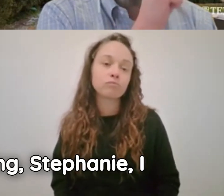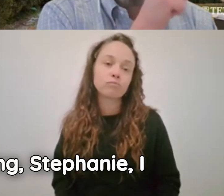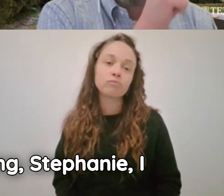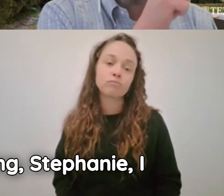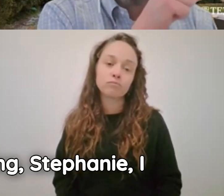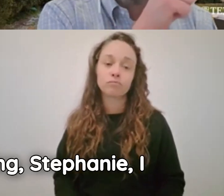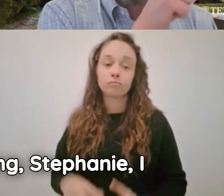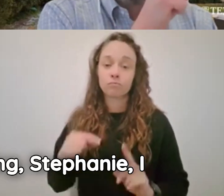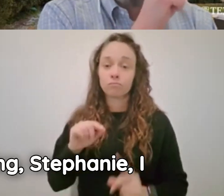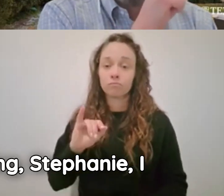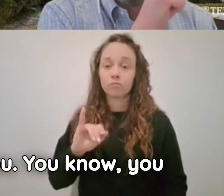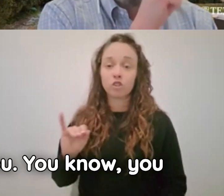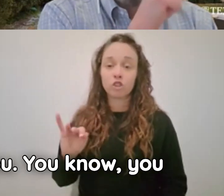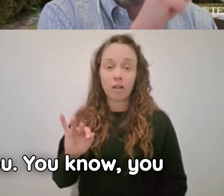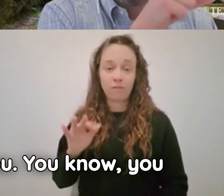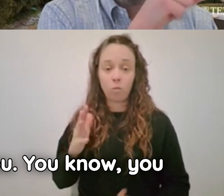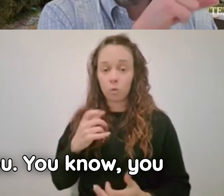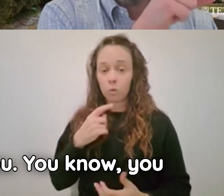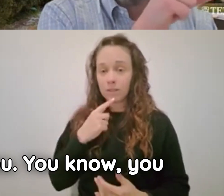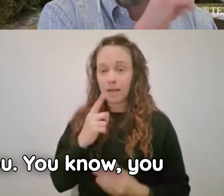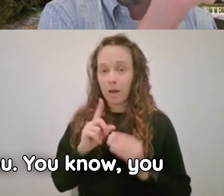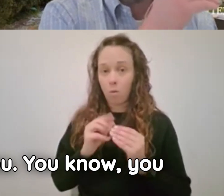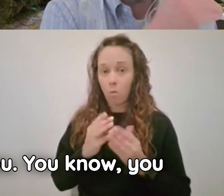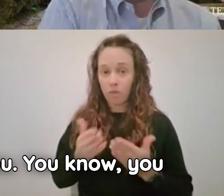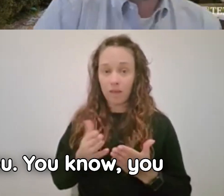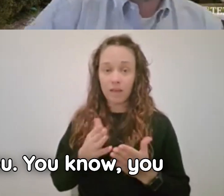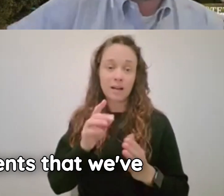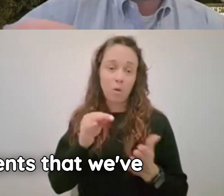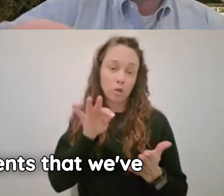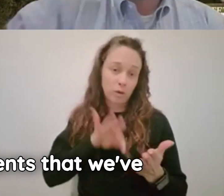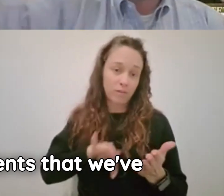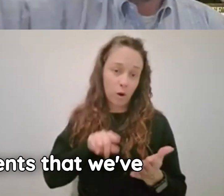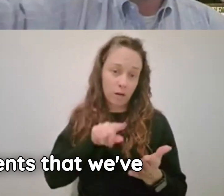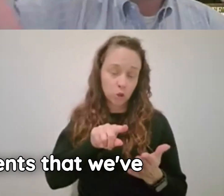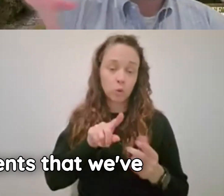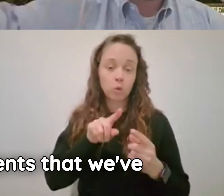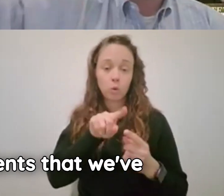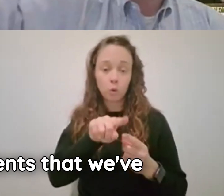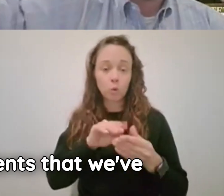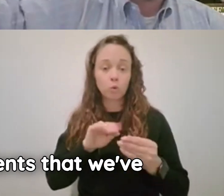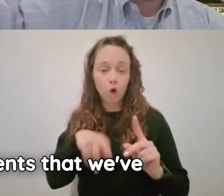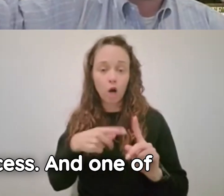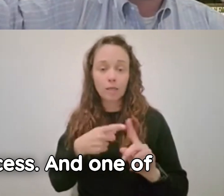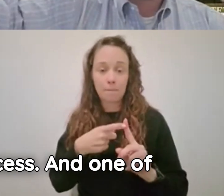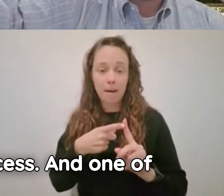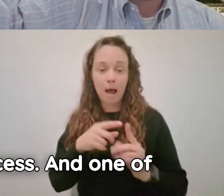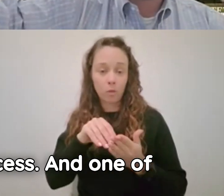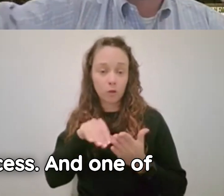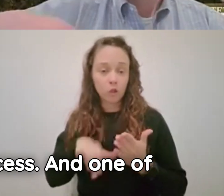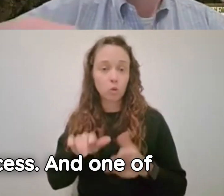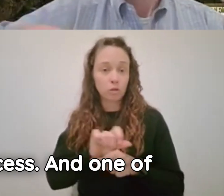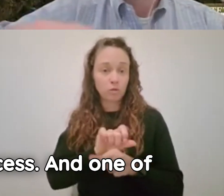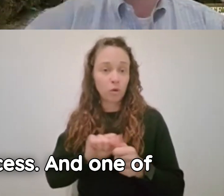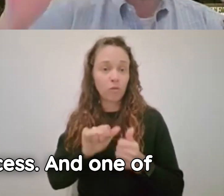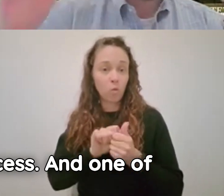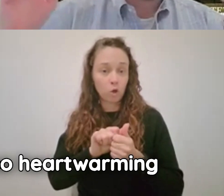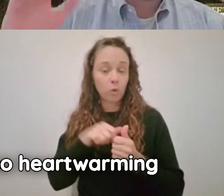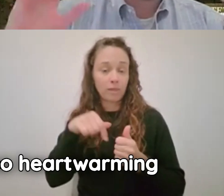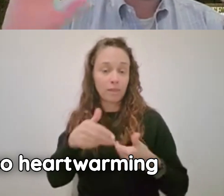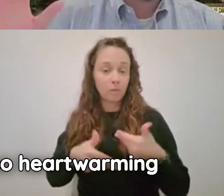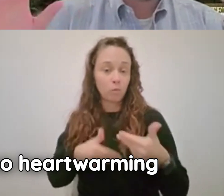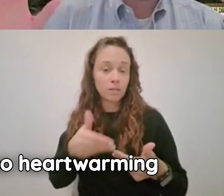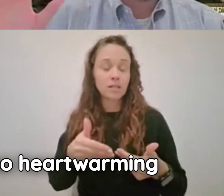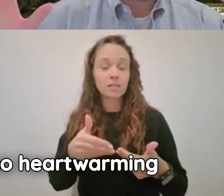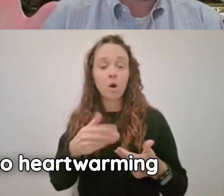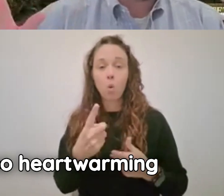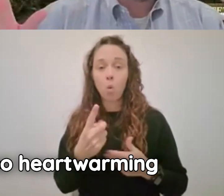I will say one other thing, Stephanie. I want to give credit to you. You know, you talked about the students that we've worked with in this process, and one of the things